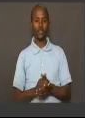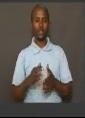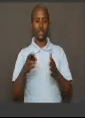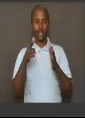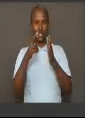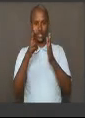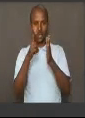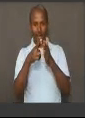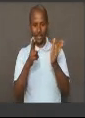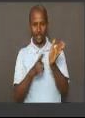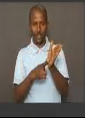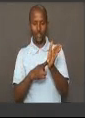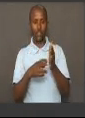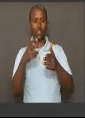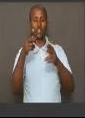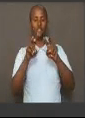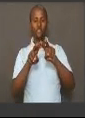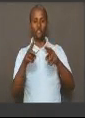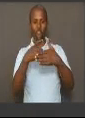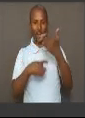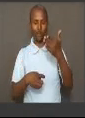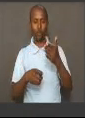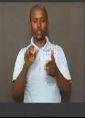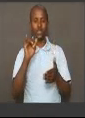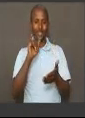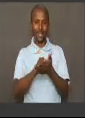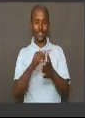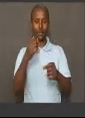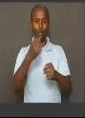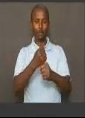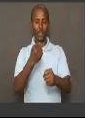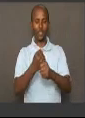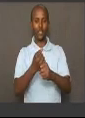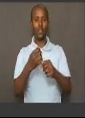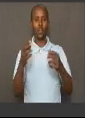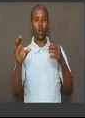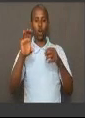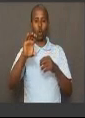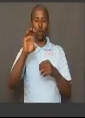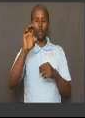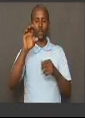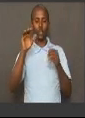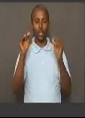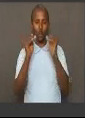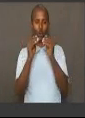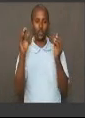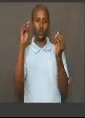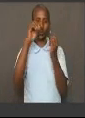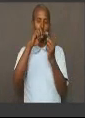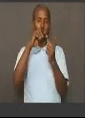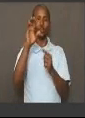Restrict the values of the variable that make the least common multiple equal to